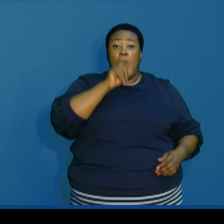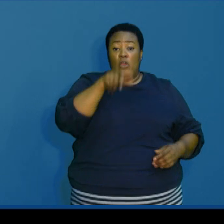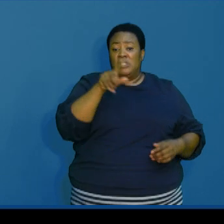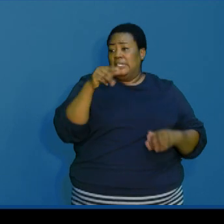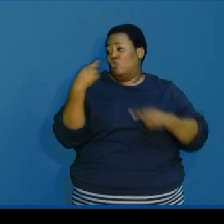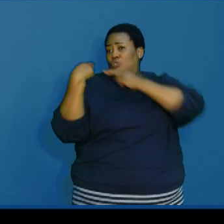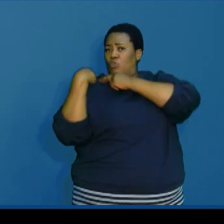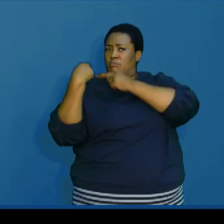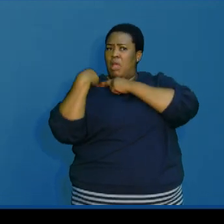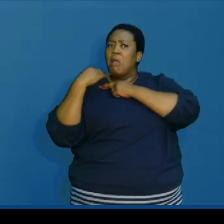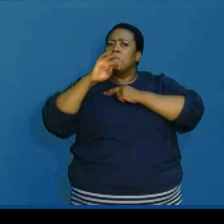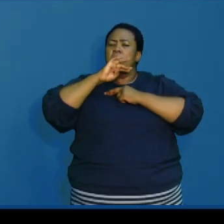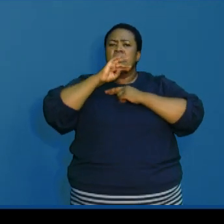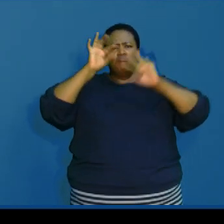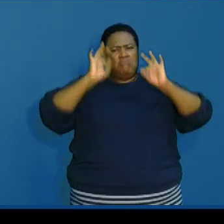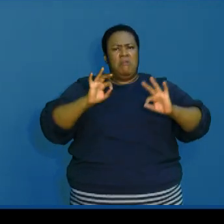are organized.